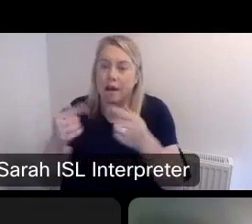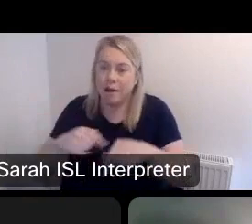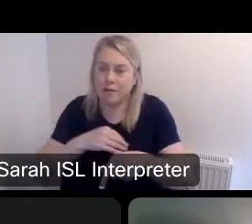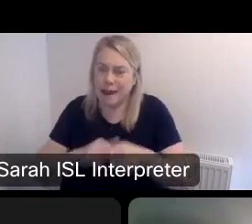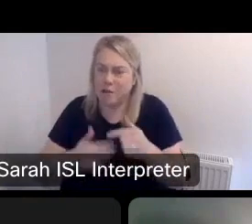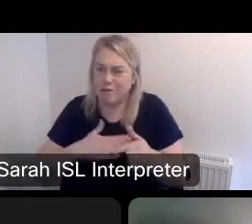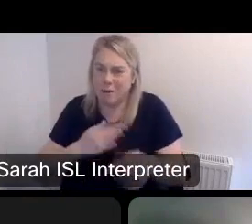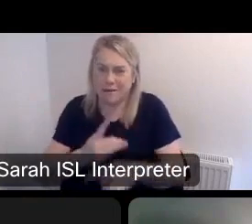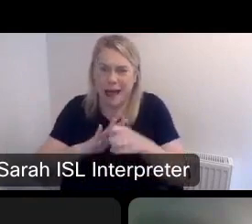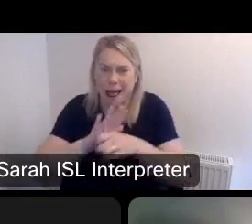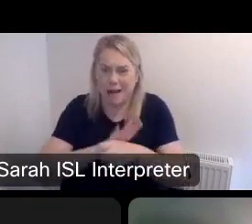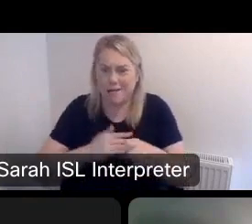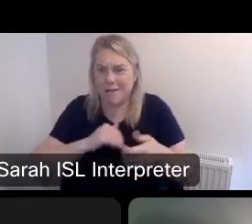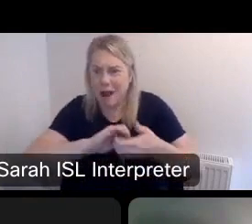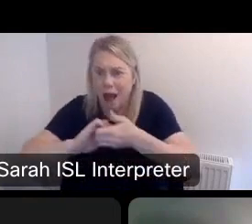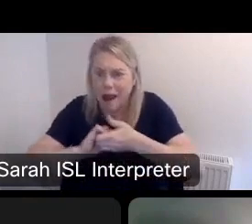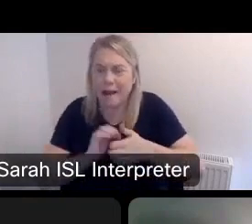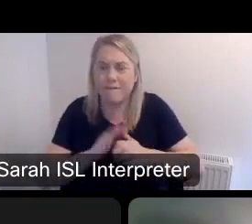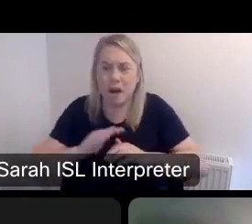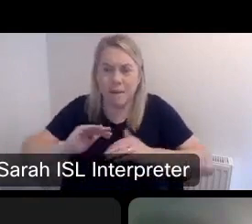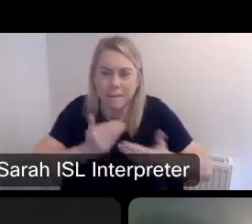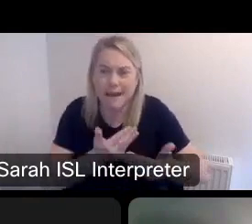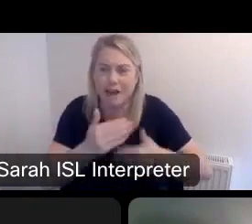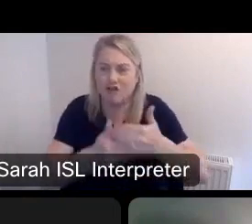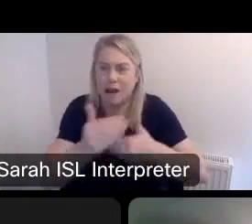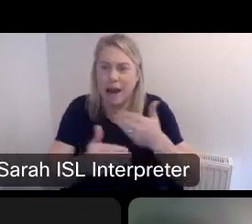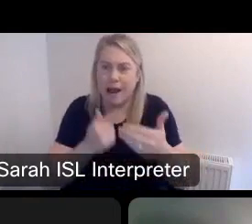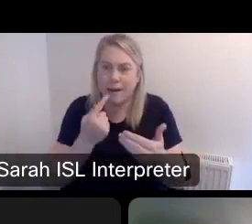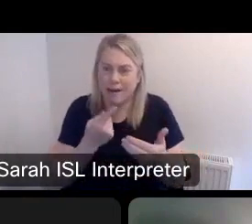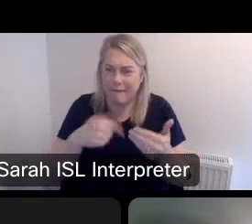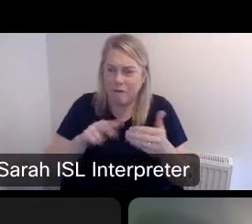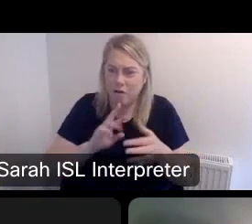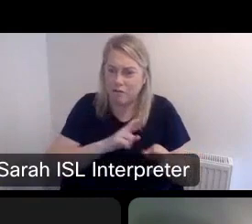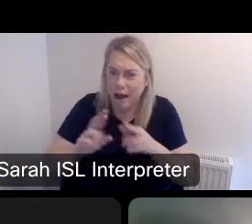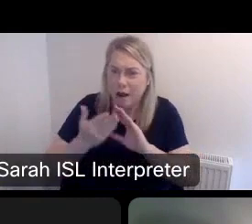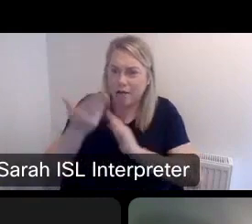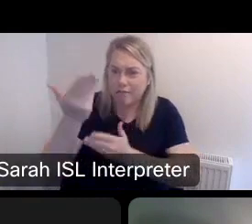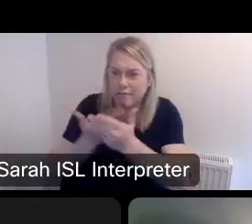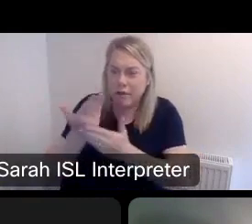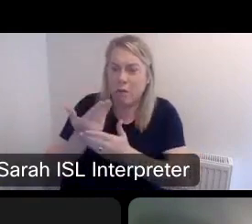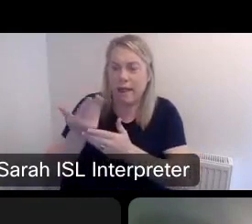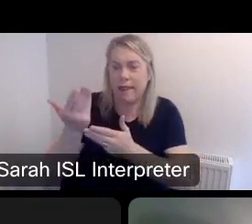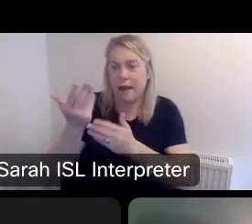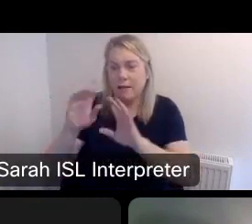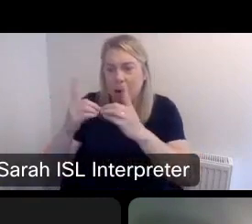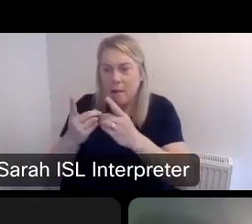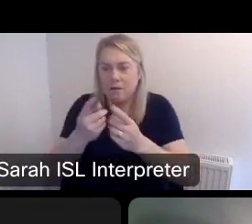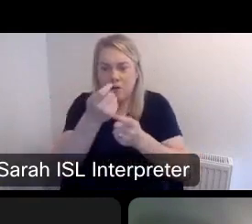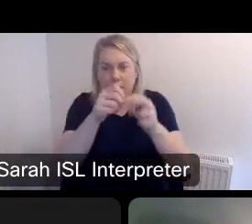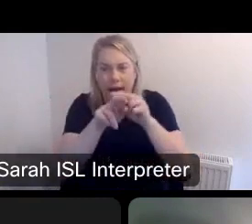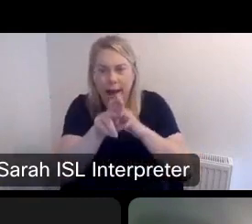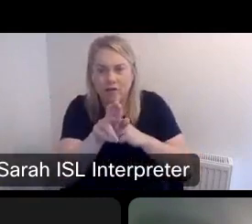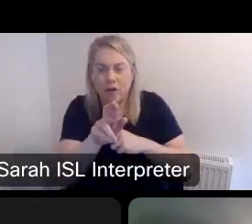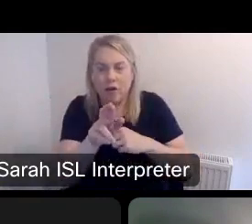in the system in terms of implementation. We have those regular engagements with the department and the regulators where we can bring some of our